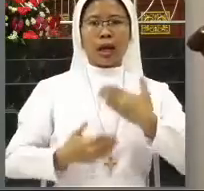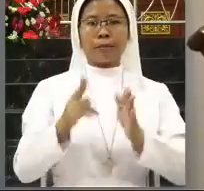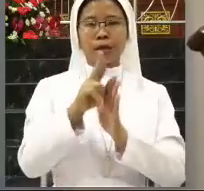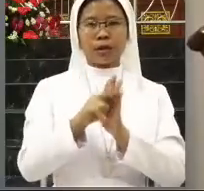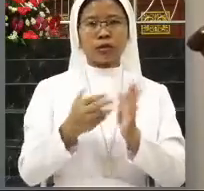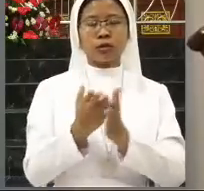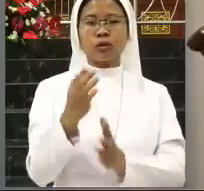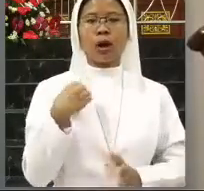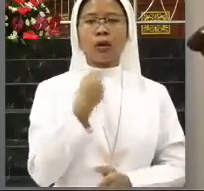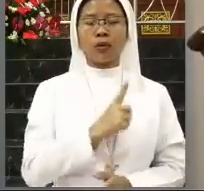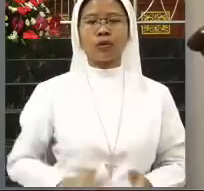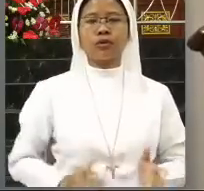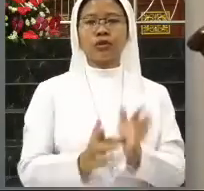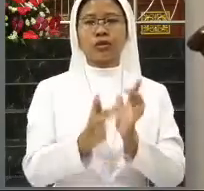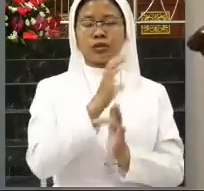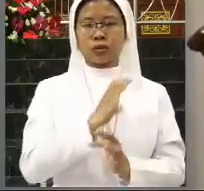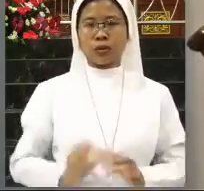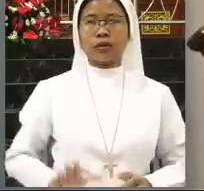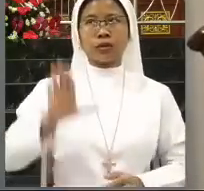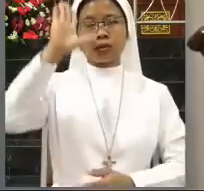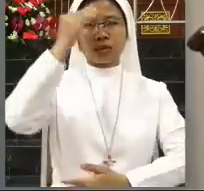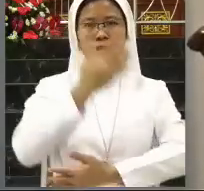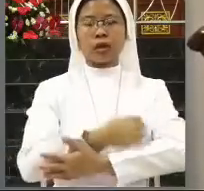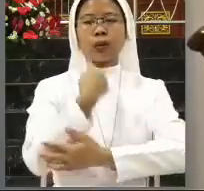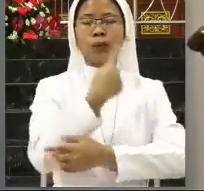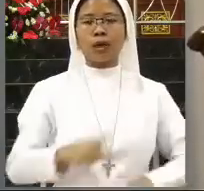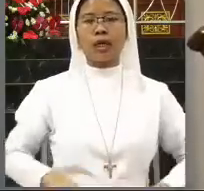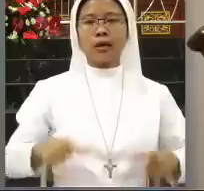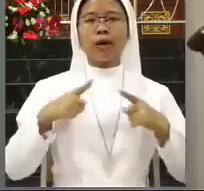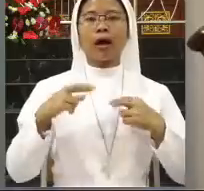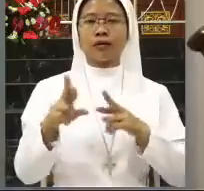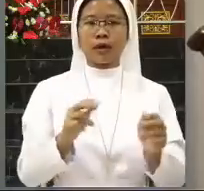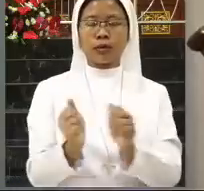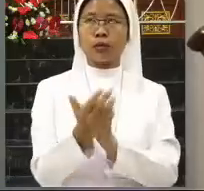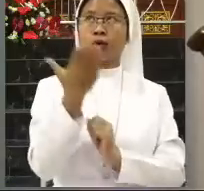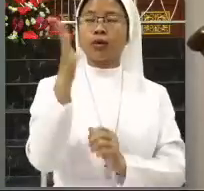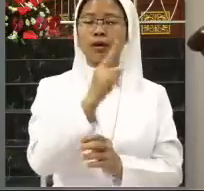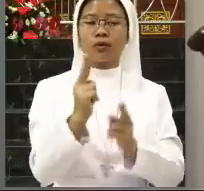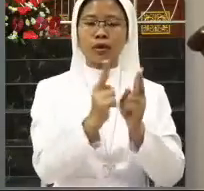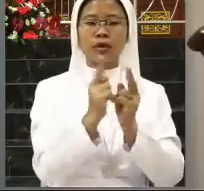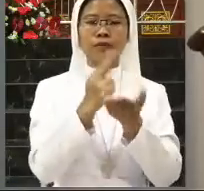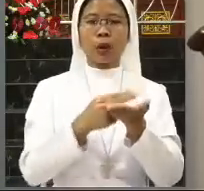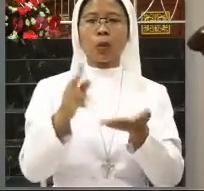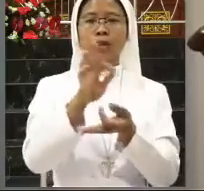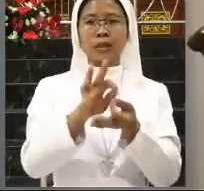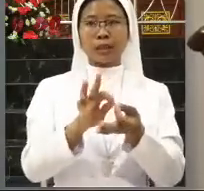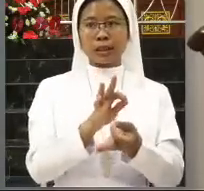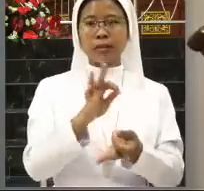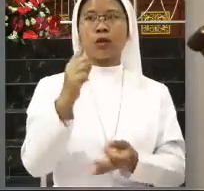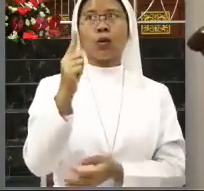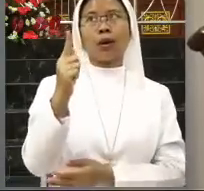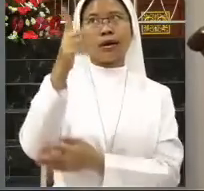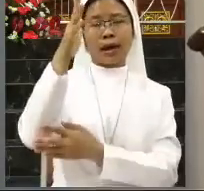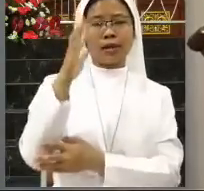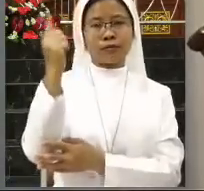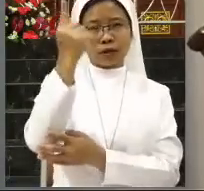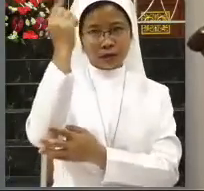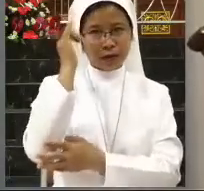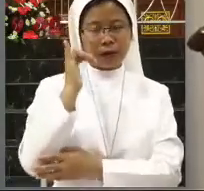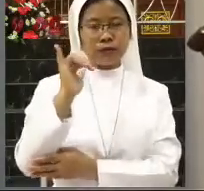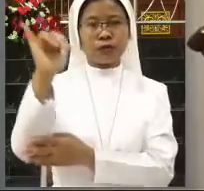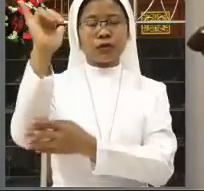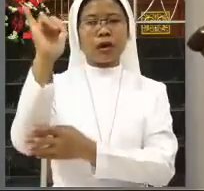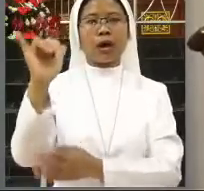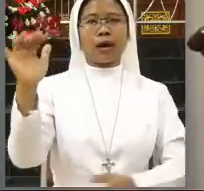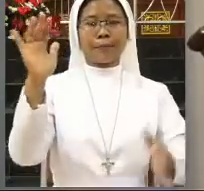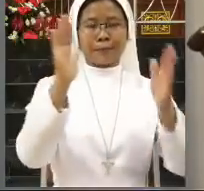Lord Jesus Christ, your Son, who lives and reigns with you in the unity of the Holy Spirit, one God, forever and